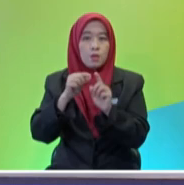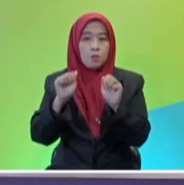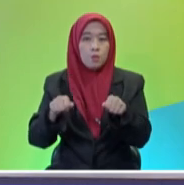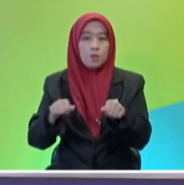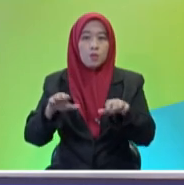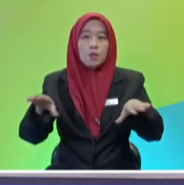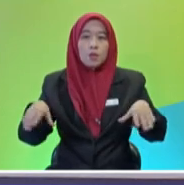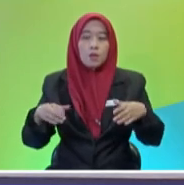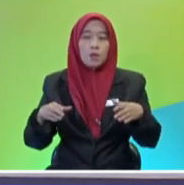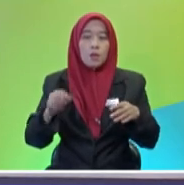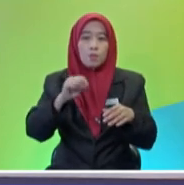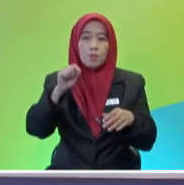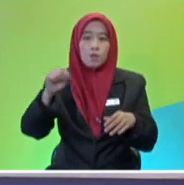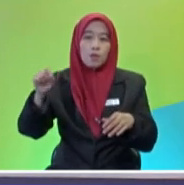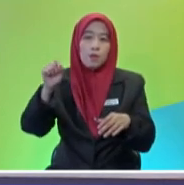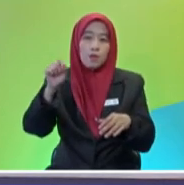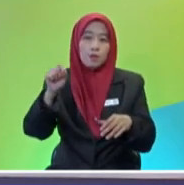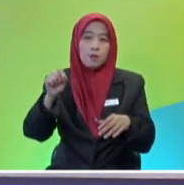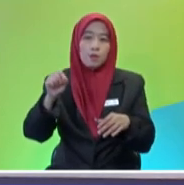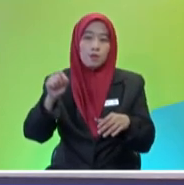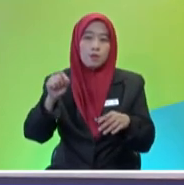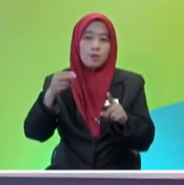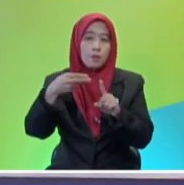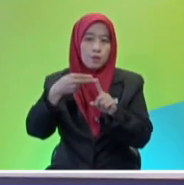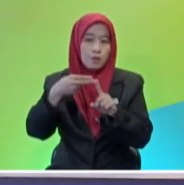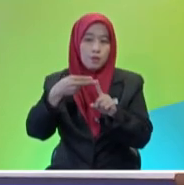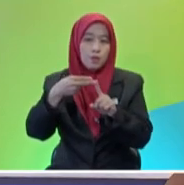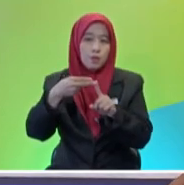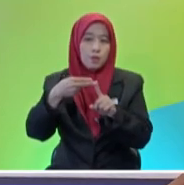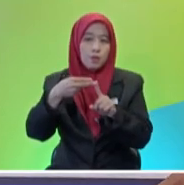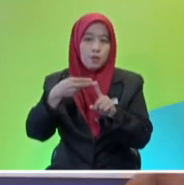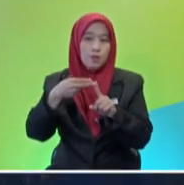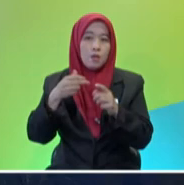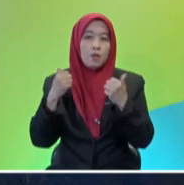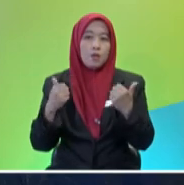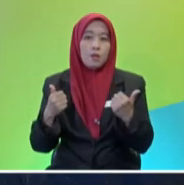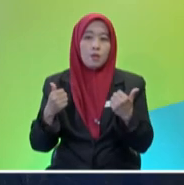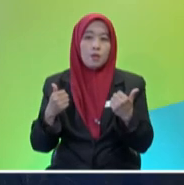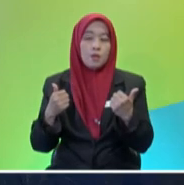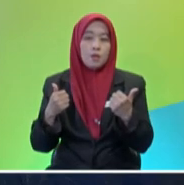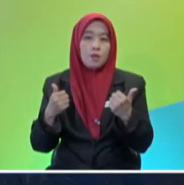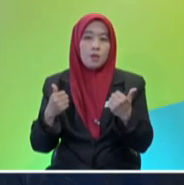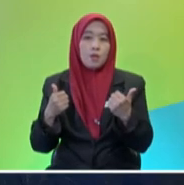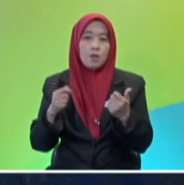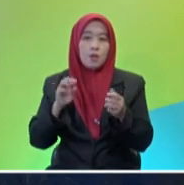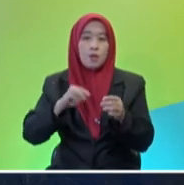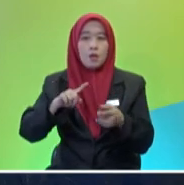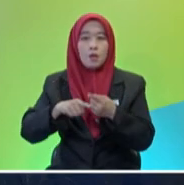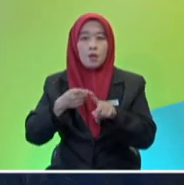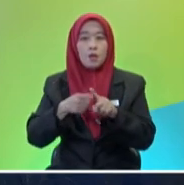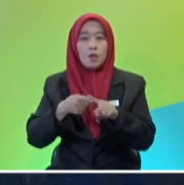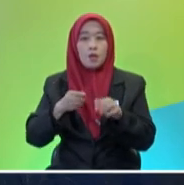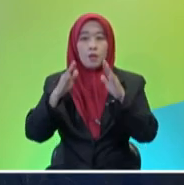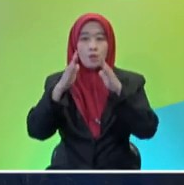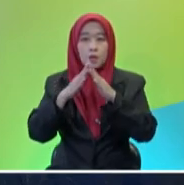once you can write capital letters nicely. Okay? Okay, all right. Friends and pupils at home, maybe you can do a bit